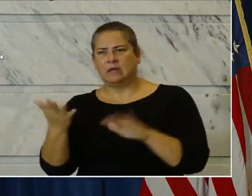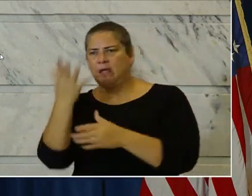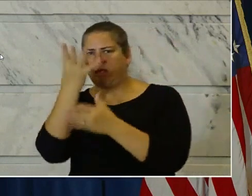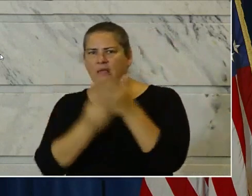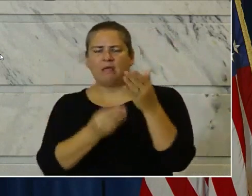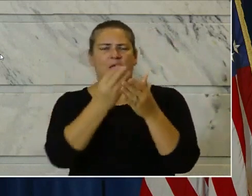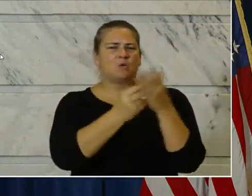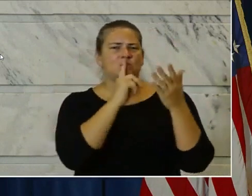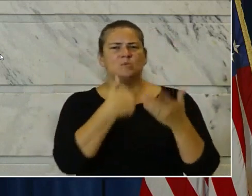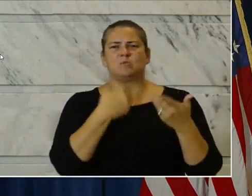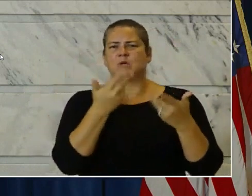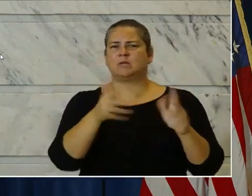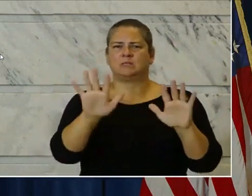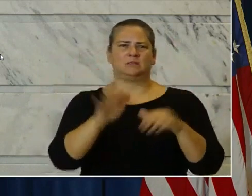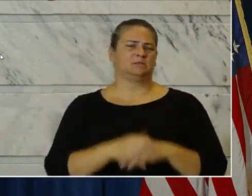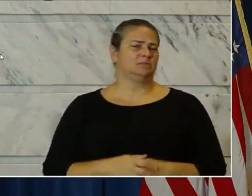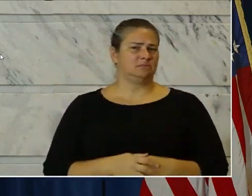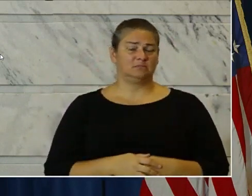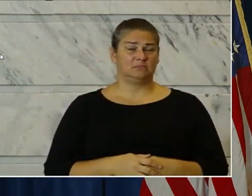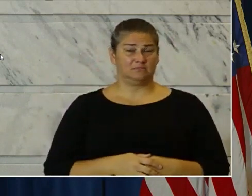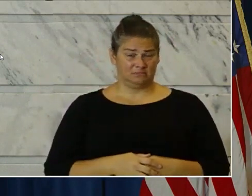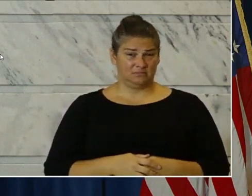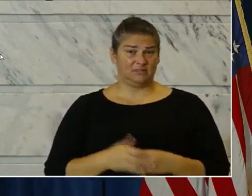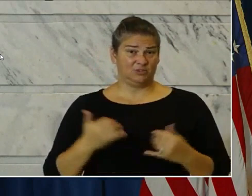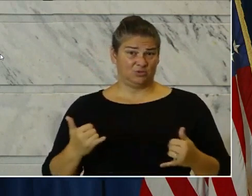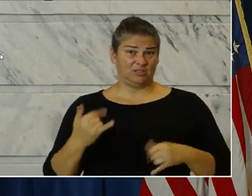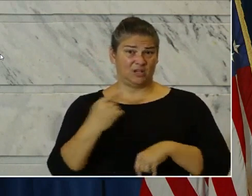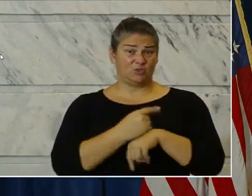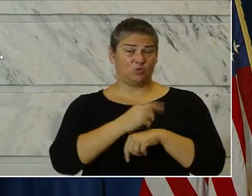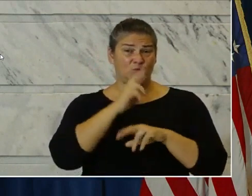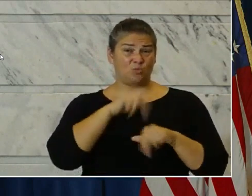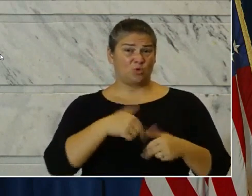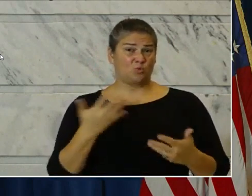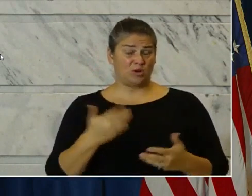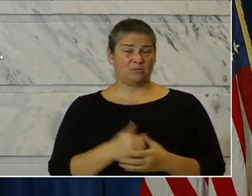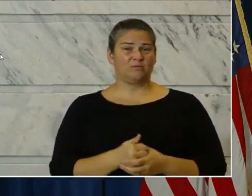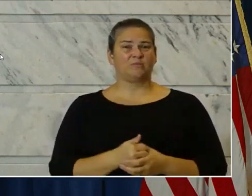Kentuckians. Because as of today's report, we've now lost